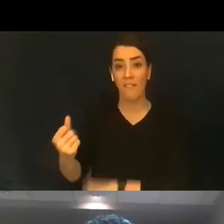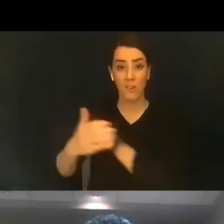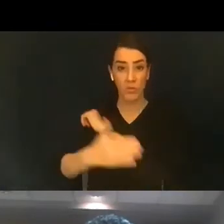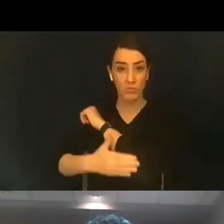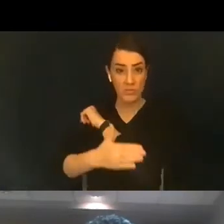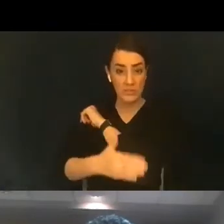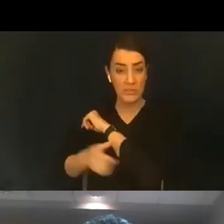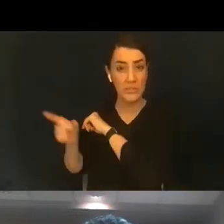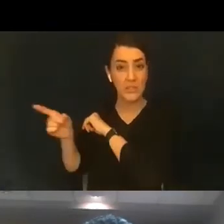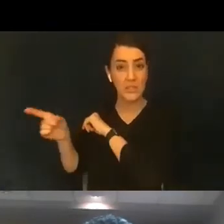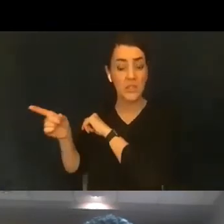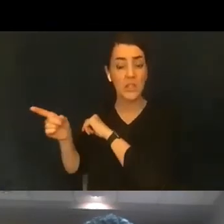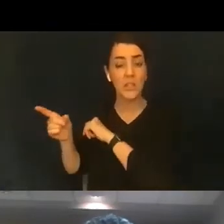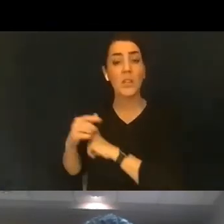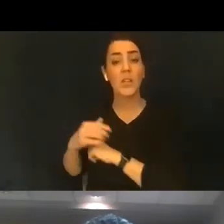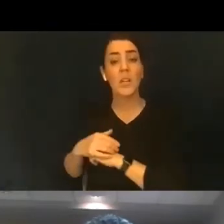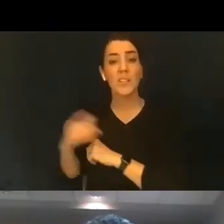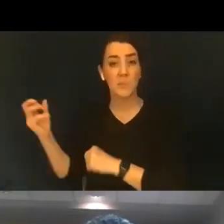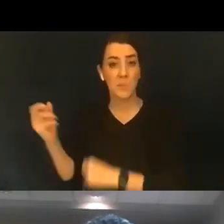that was charged with